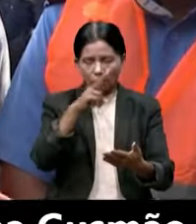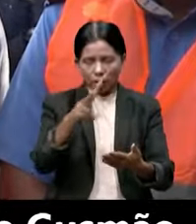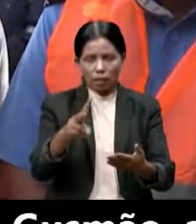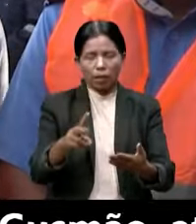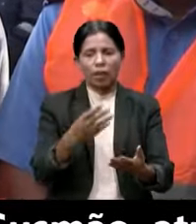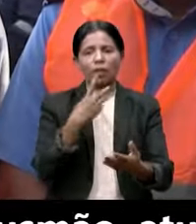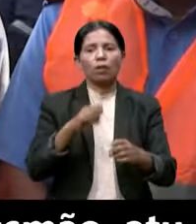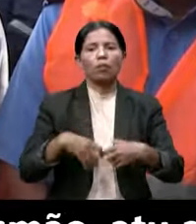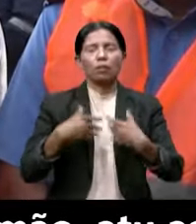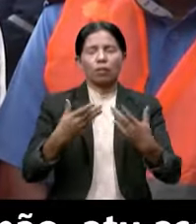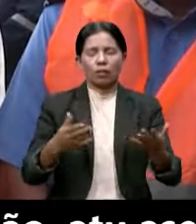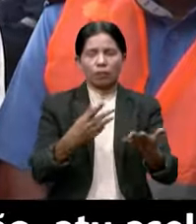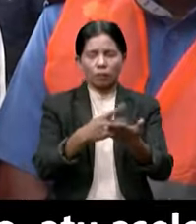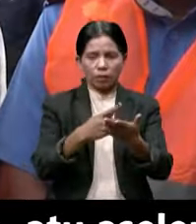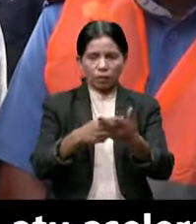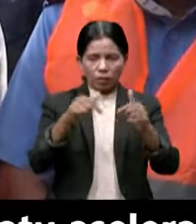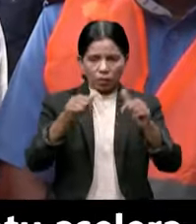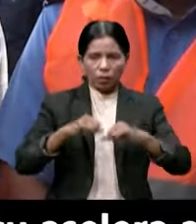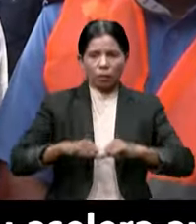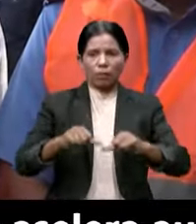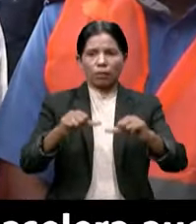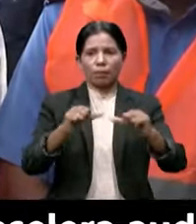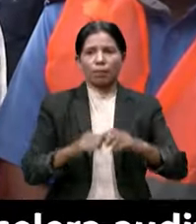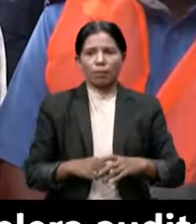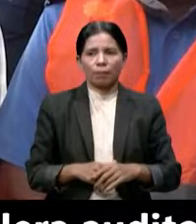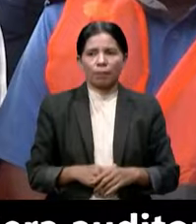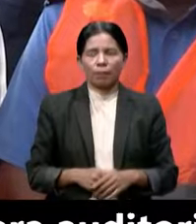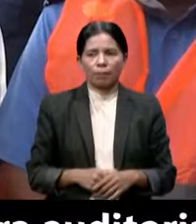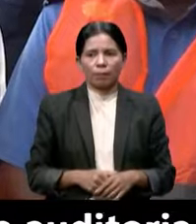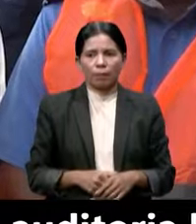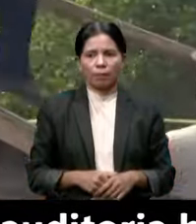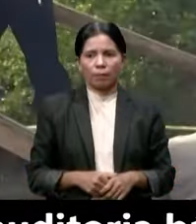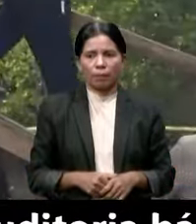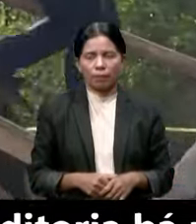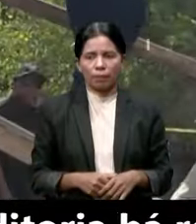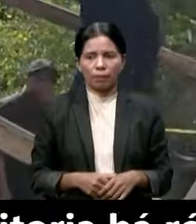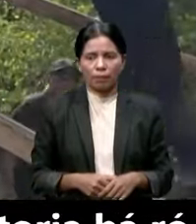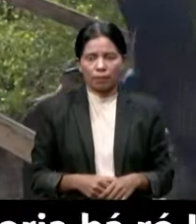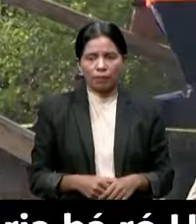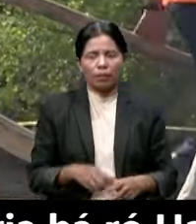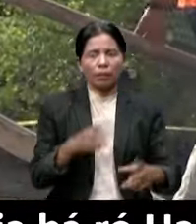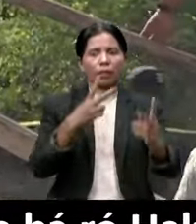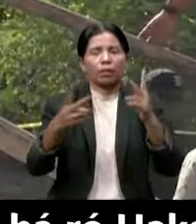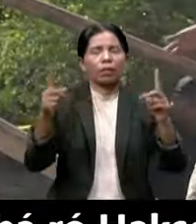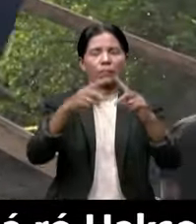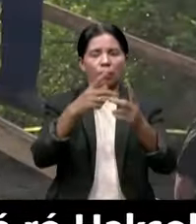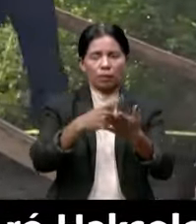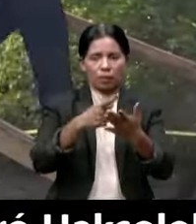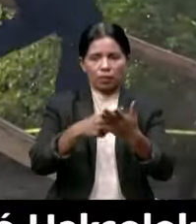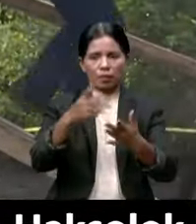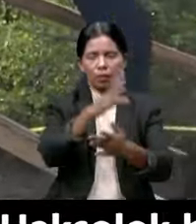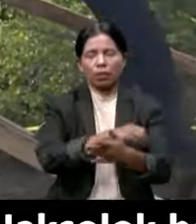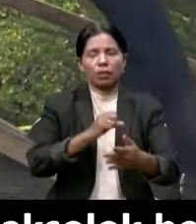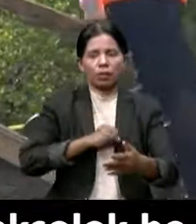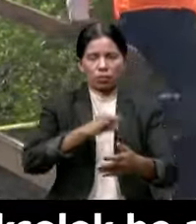is a progress with the project with the Clouda Down. South Coast, and that's important. Além da visita ba projeto Timor LNG ka suai